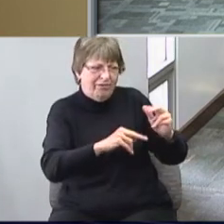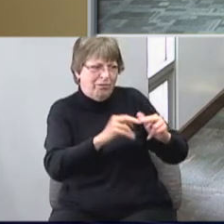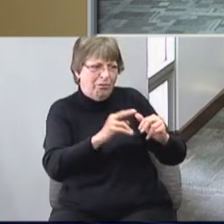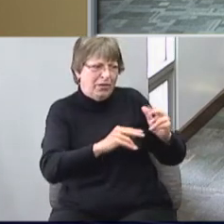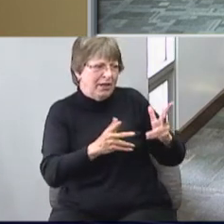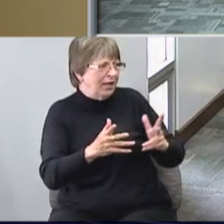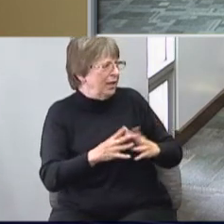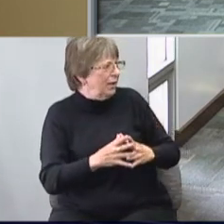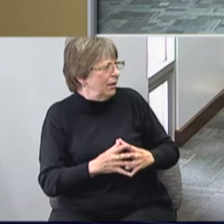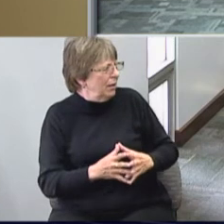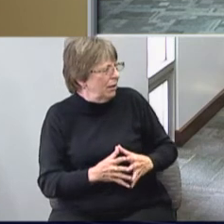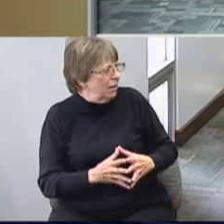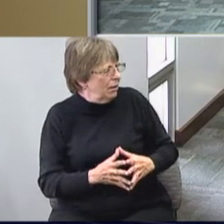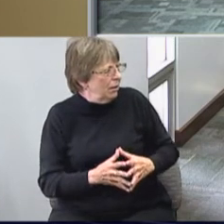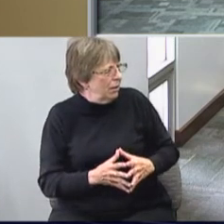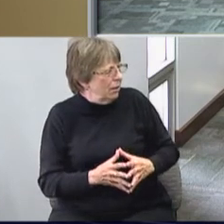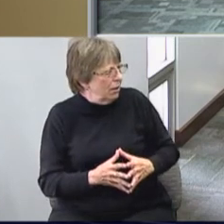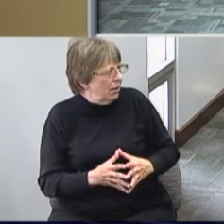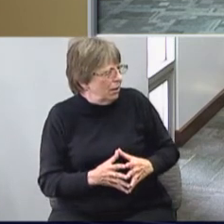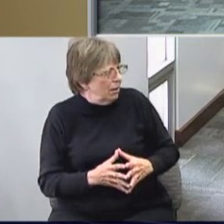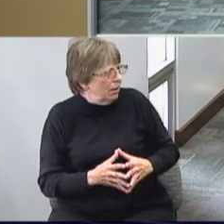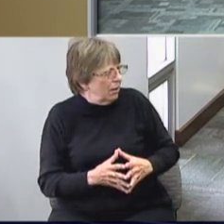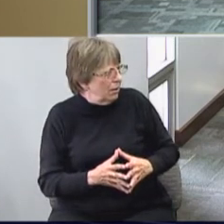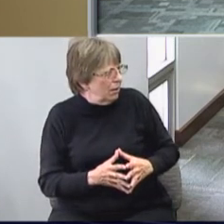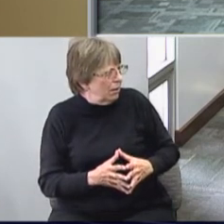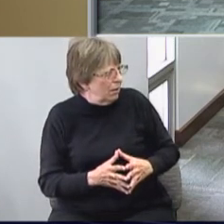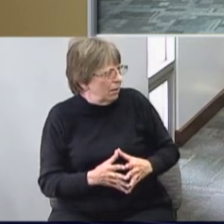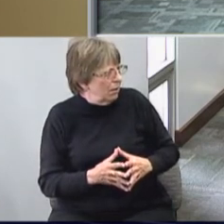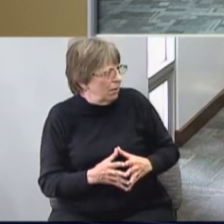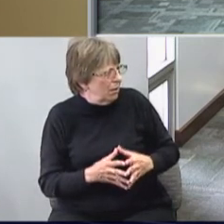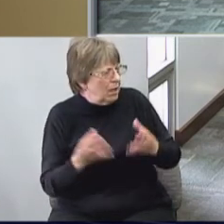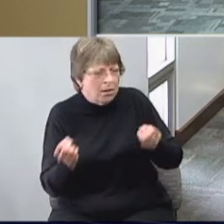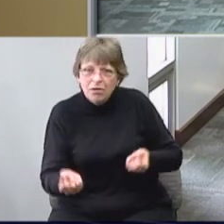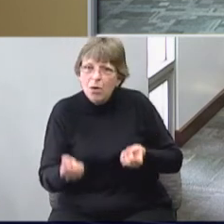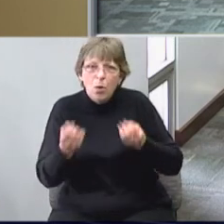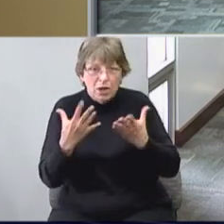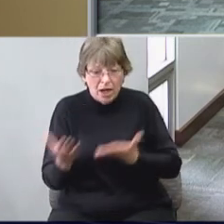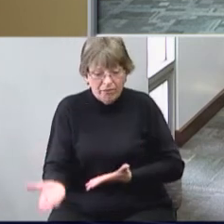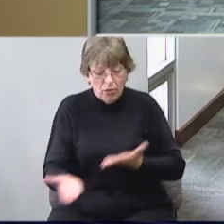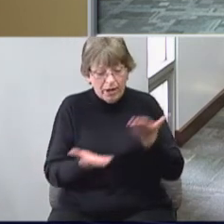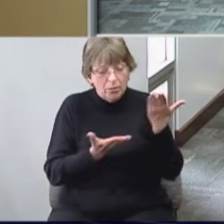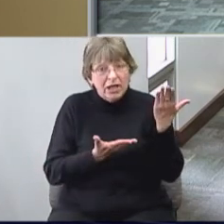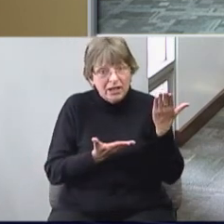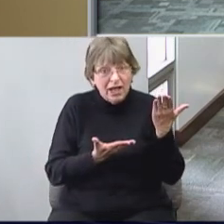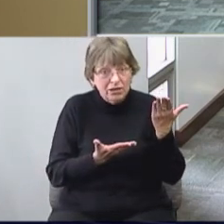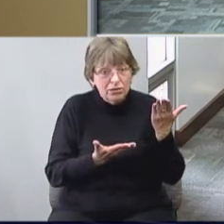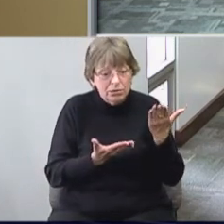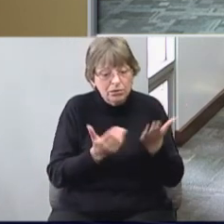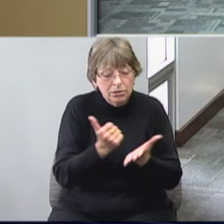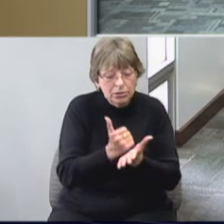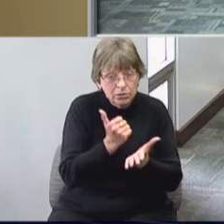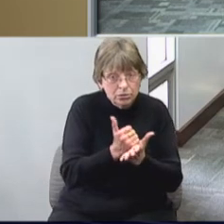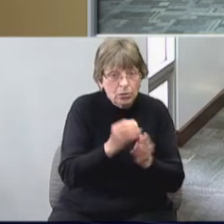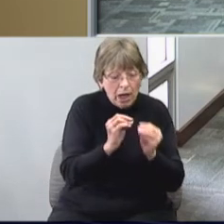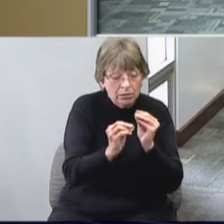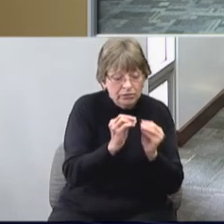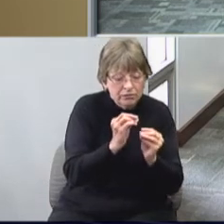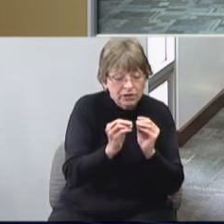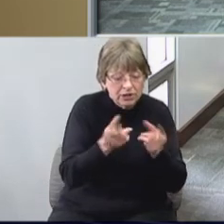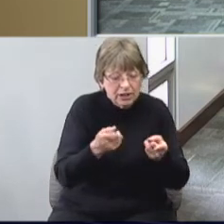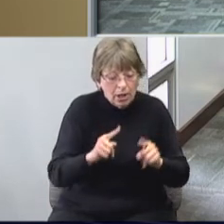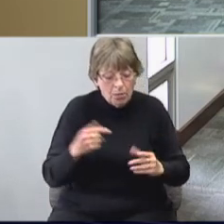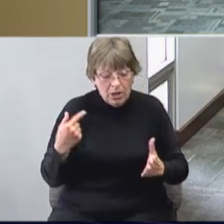At first, there was a lot of things recommended, and when I first came to the